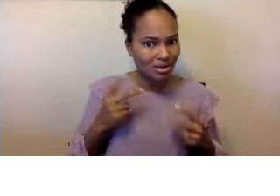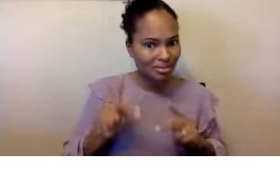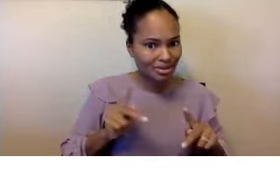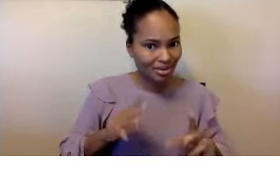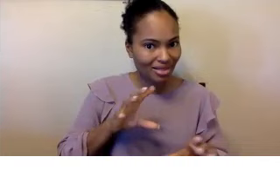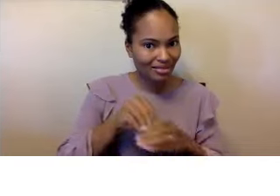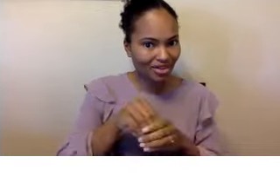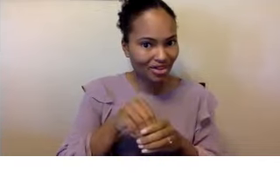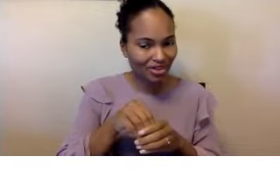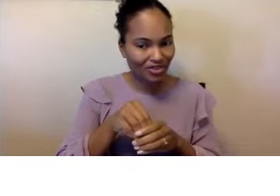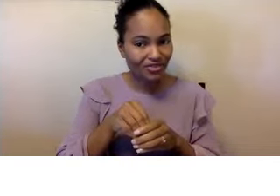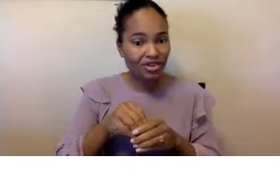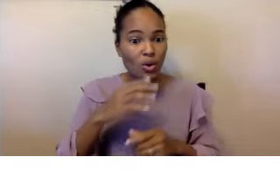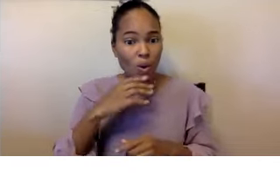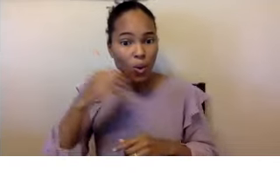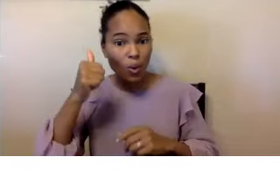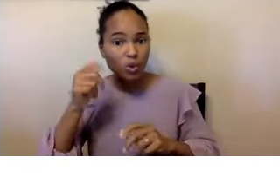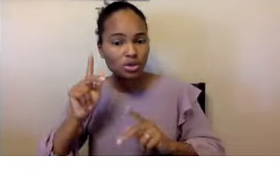and the older people being